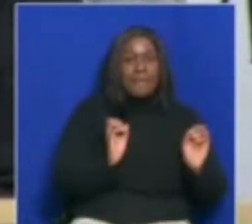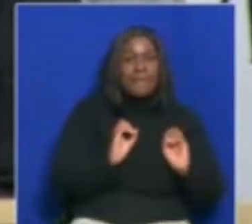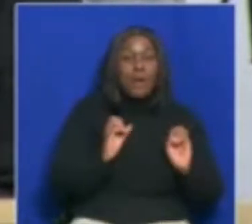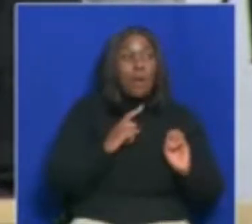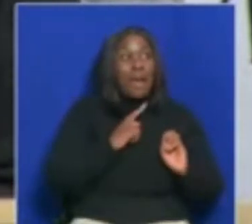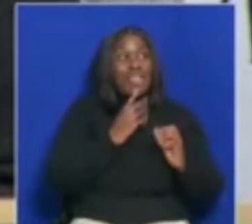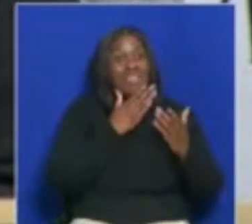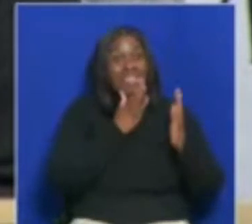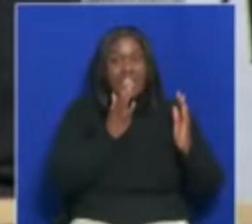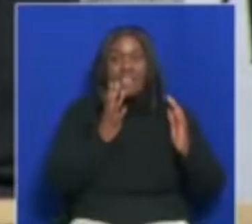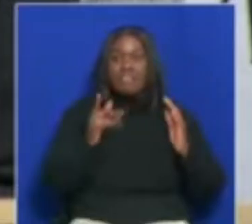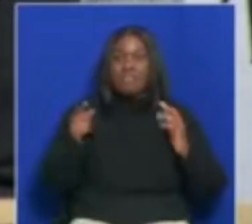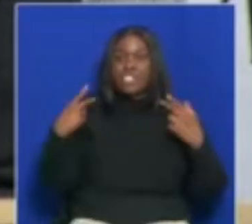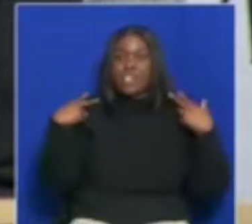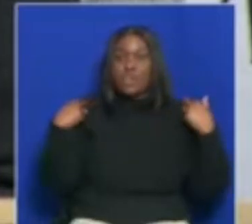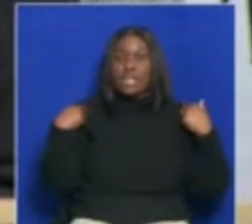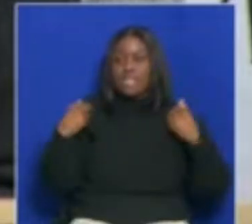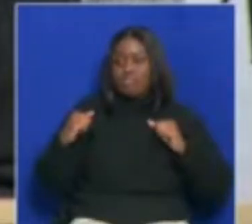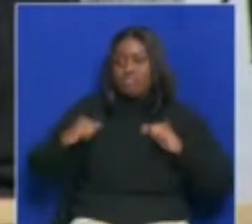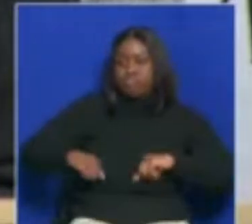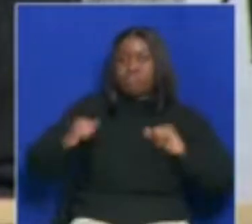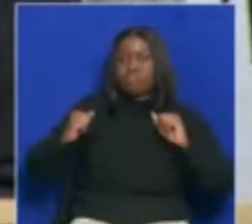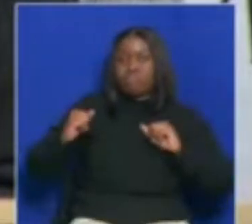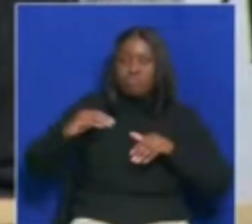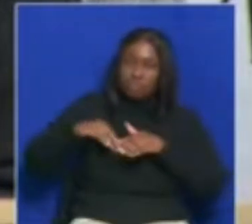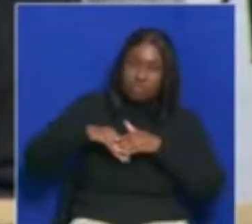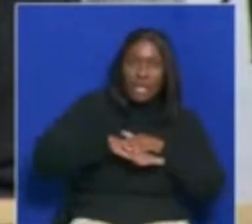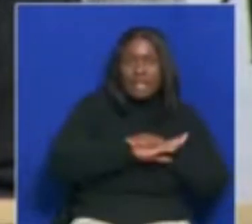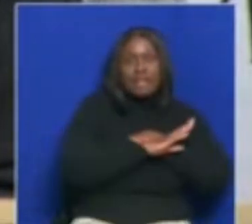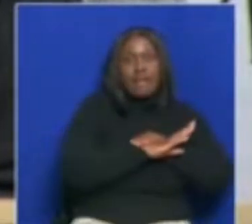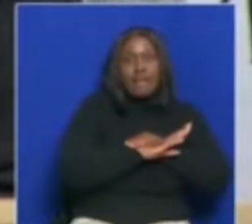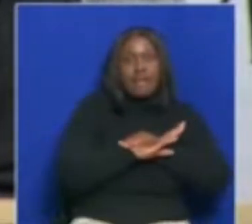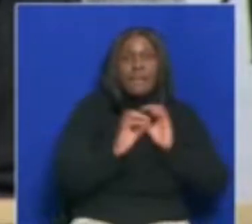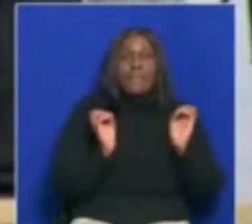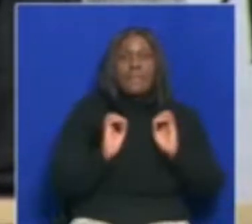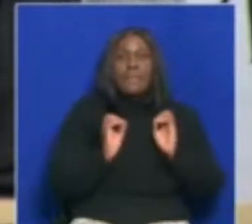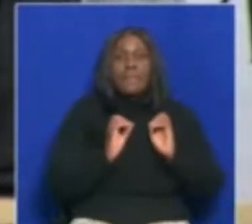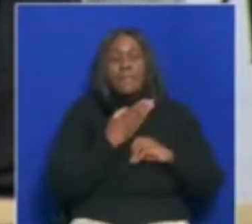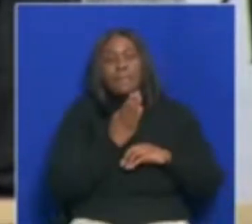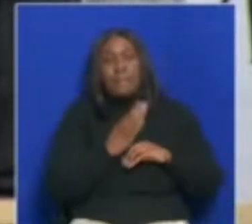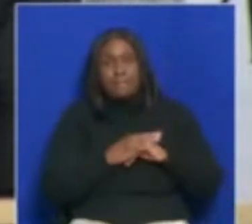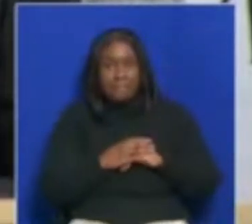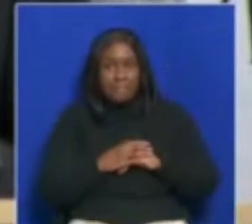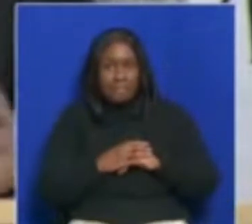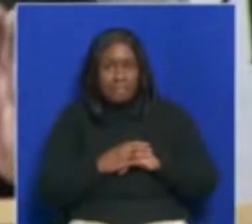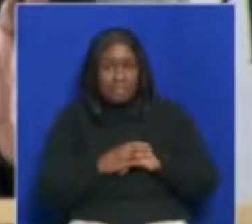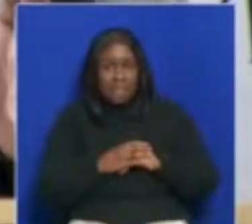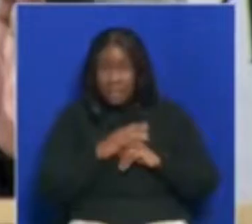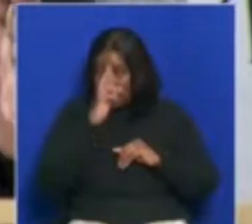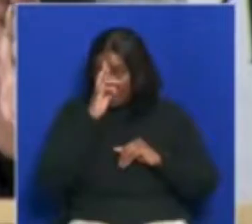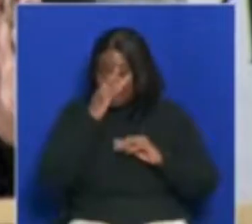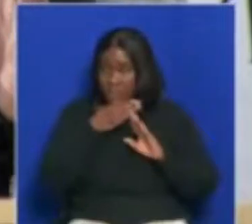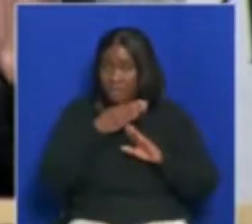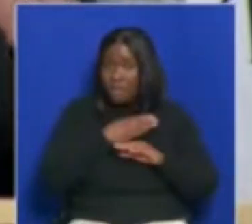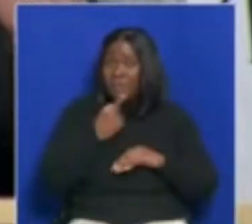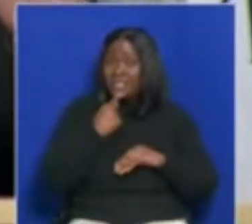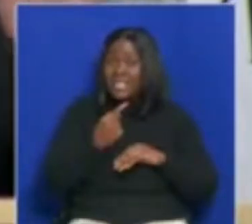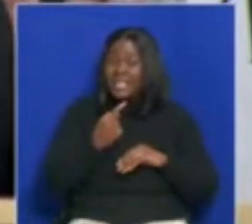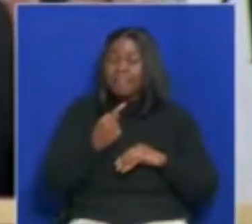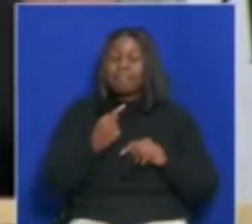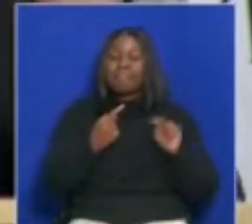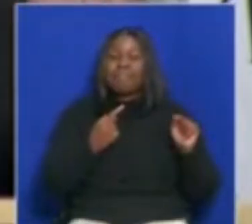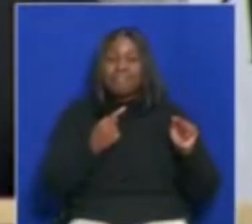permission to anyone to come to the flat. Because remember, I indicated earlier on, is that